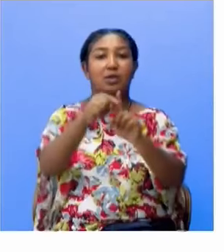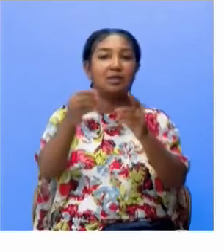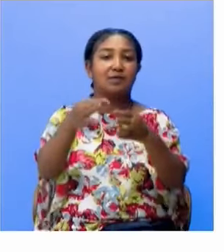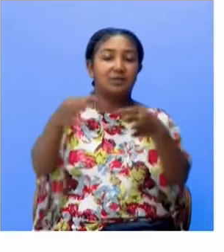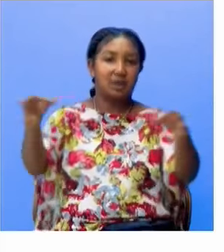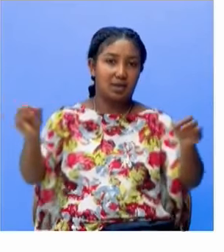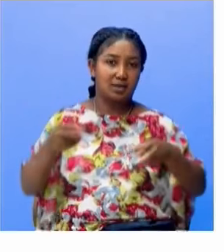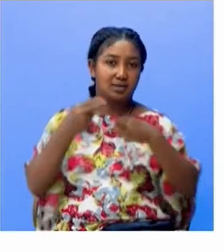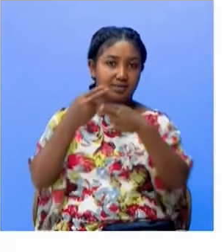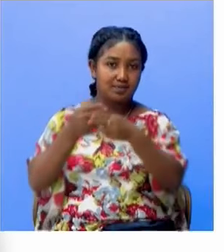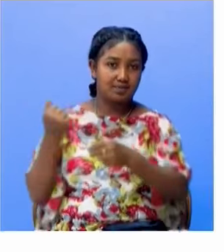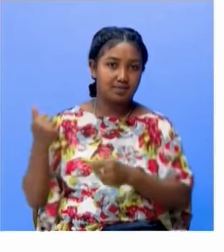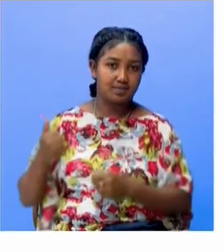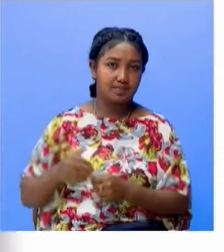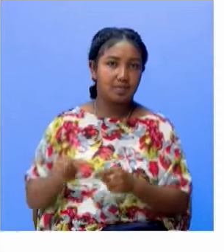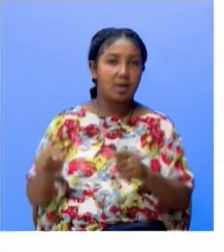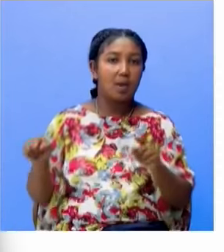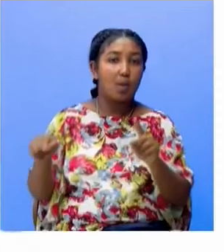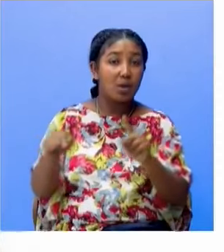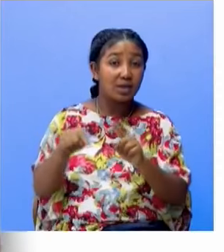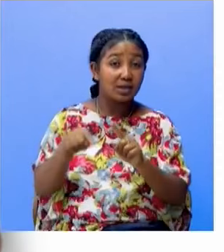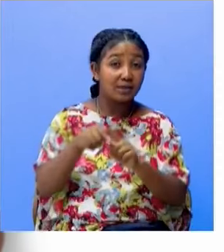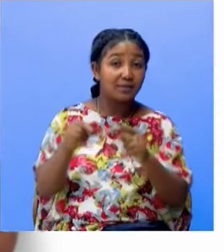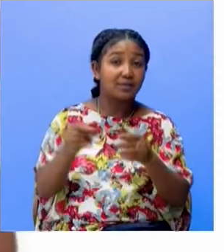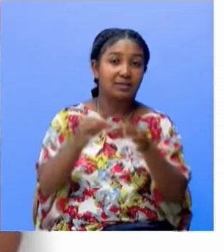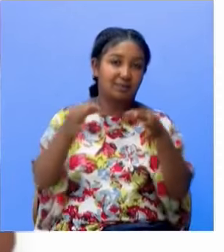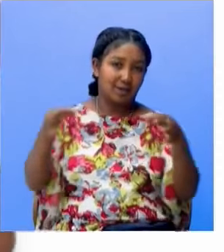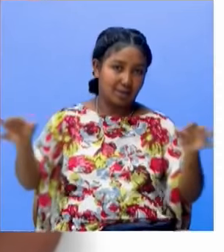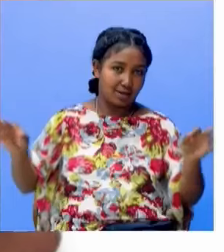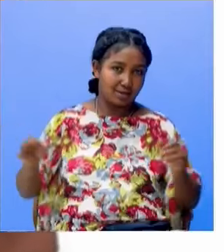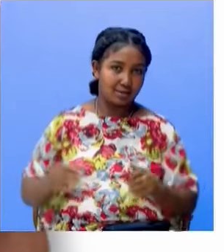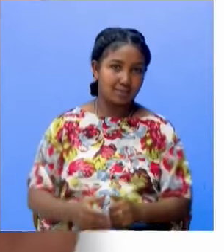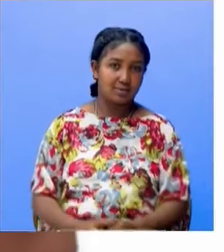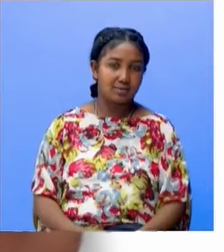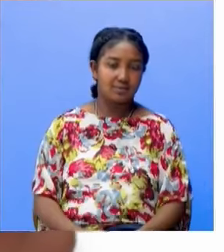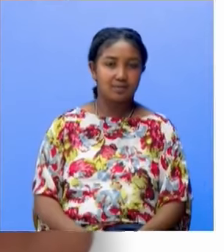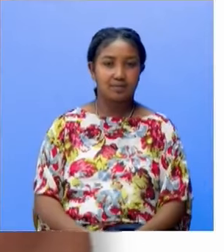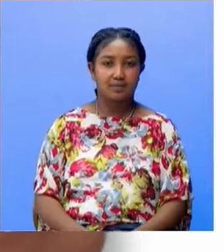sentence. Positive sentence.